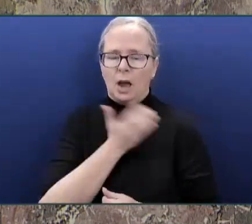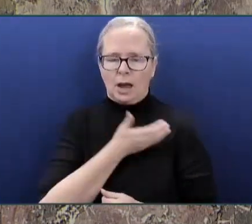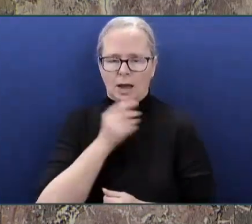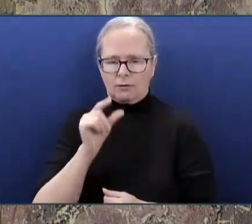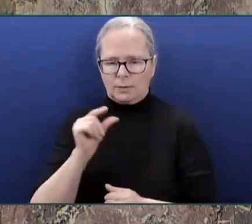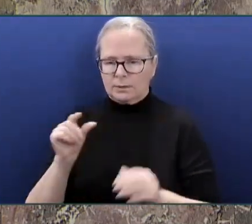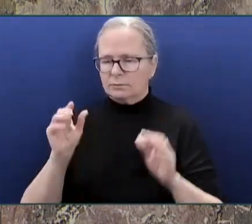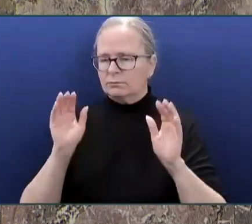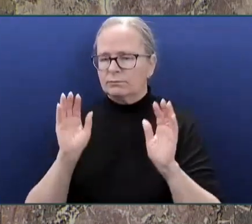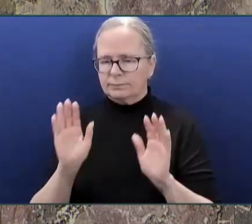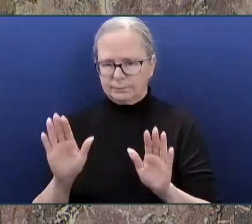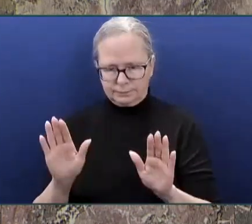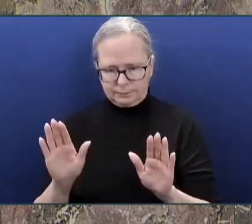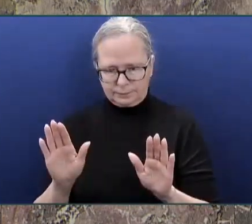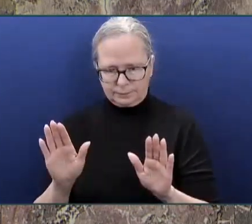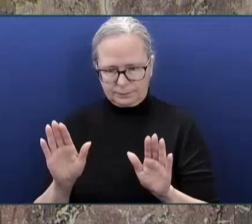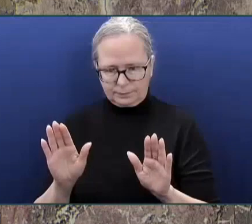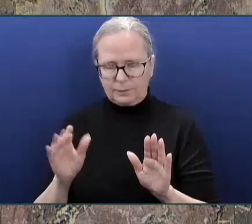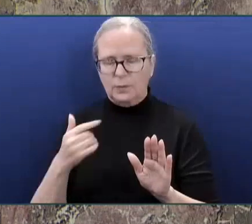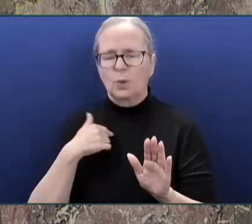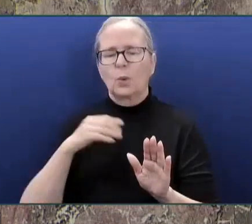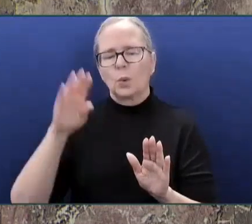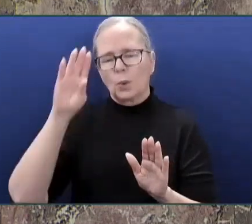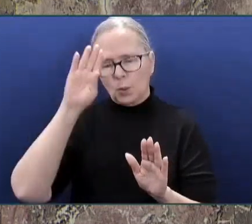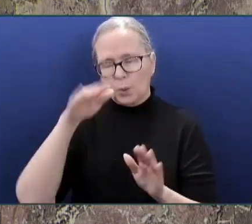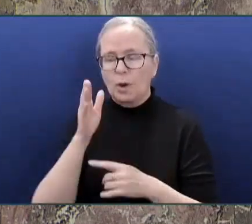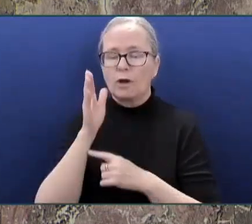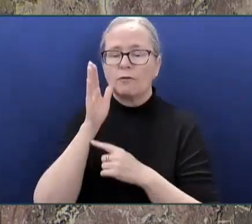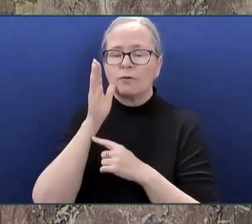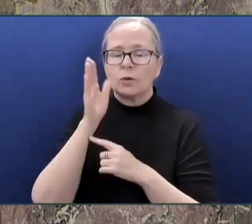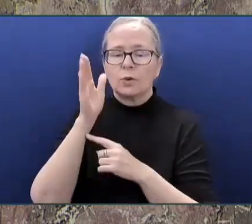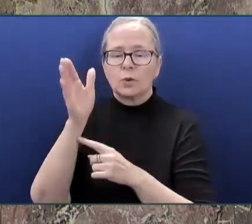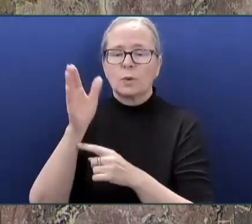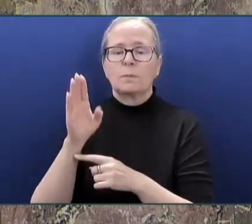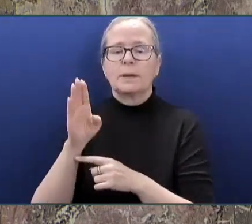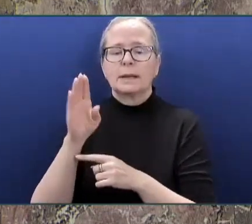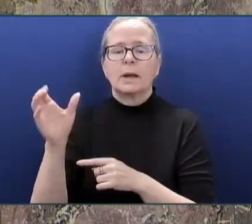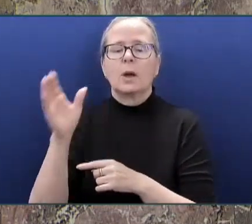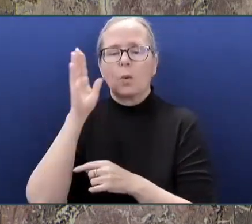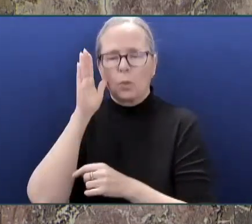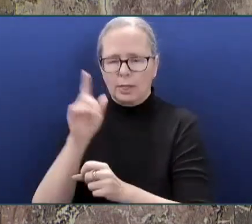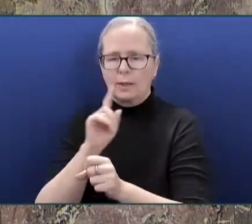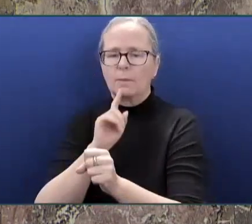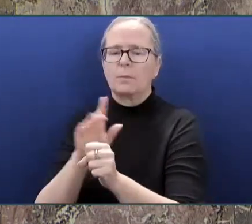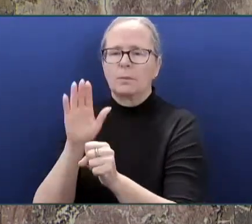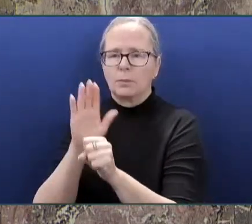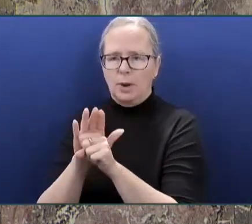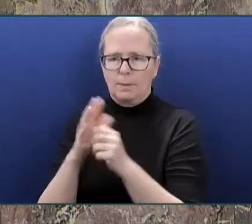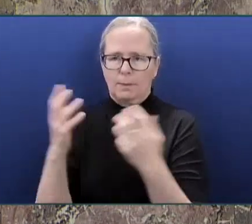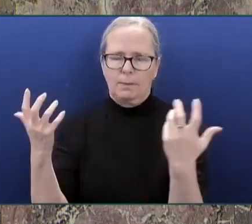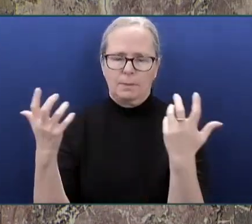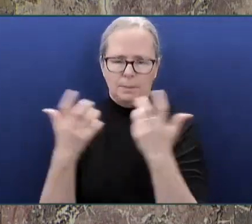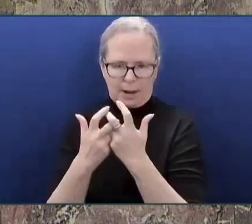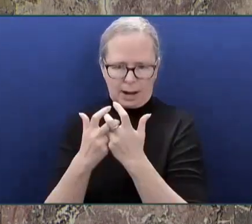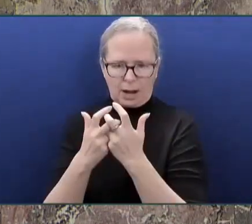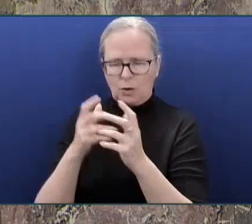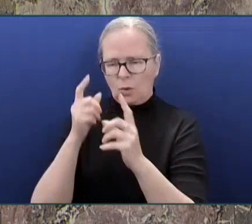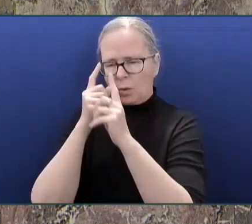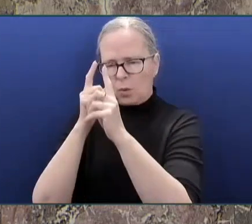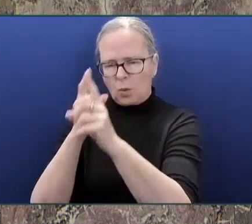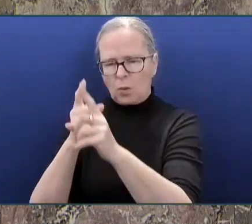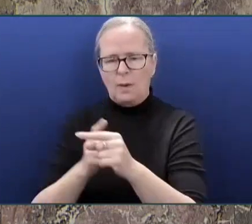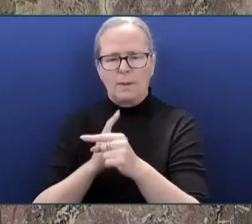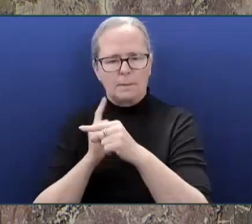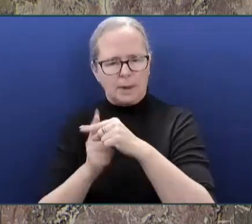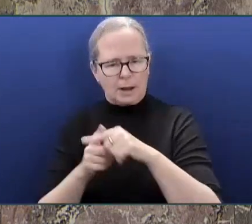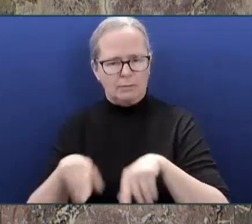Columbia meeting its commitments to our citizens as well as carrying out our global responsibilities to reduce emissions through our Clean